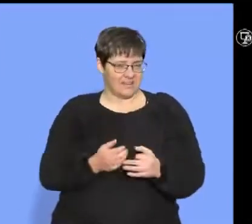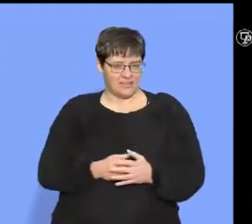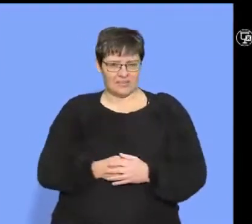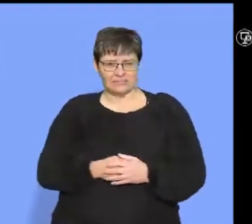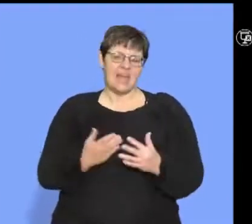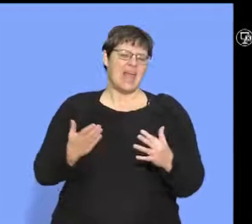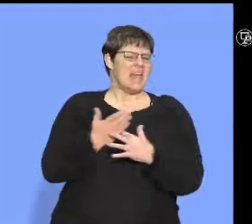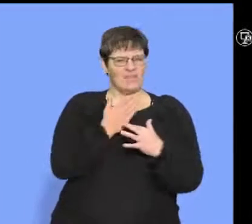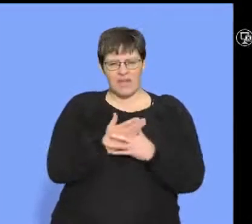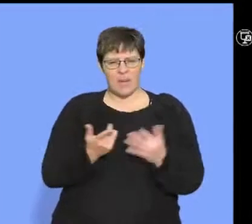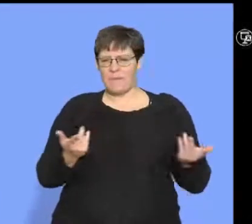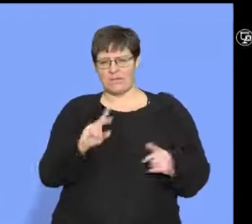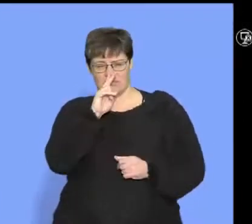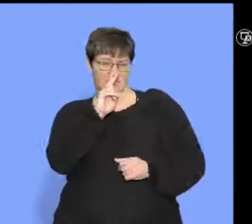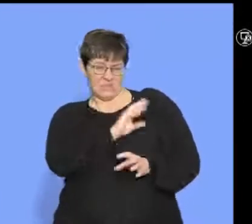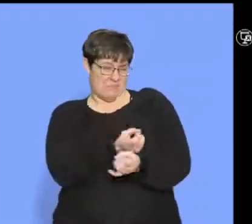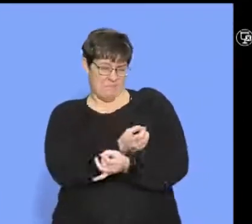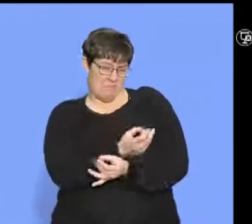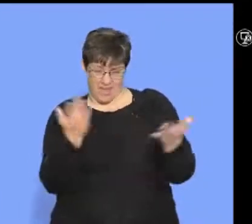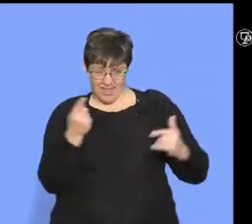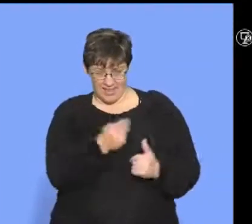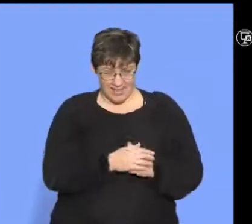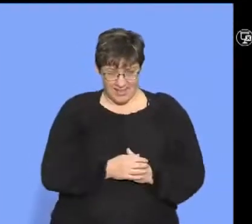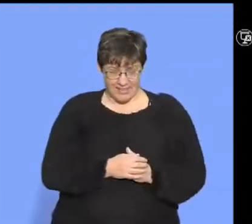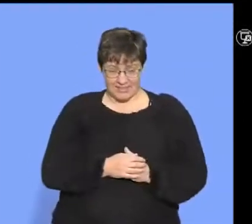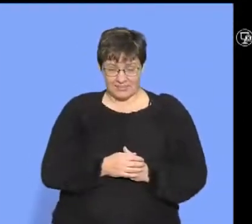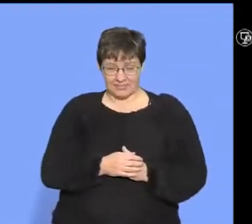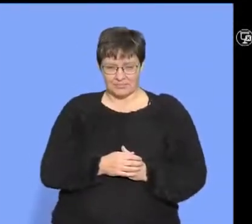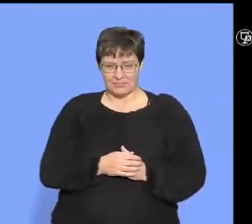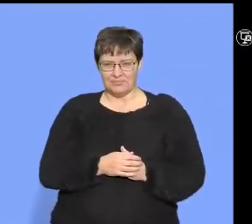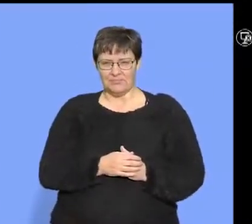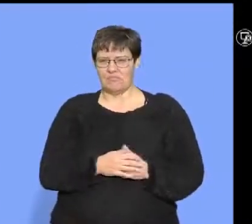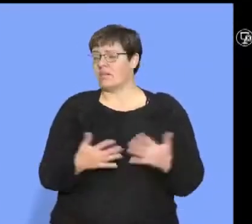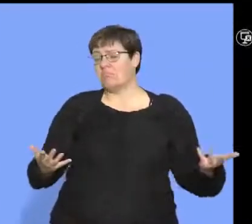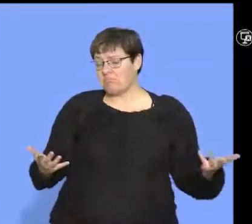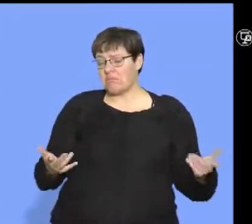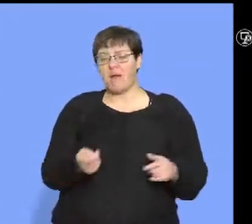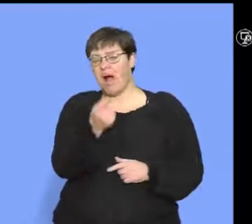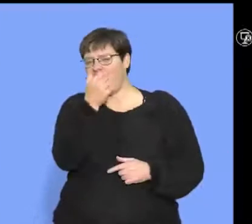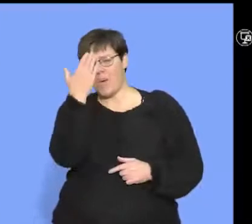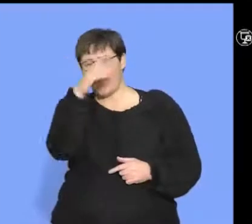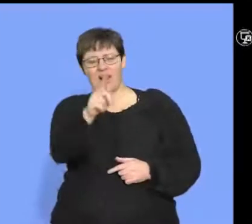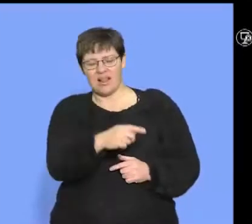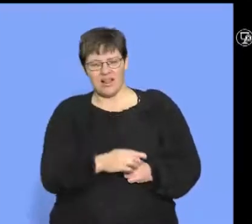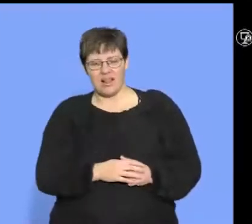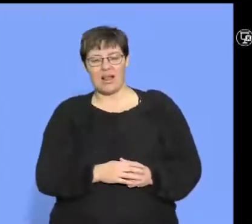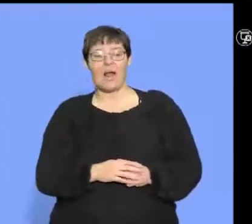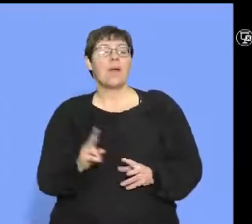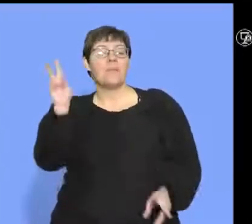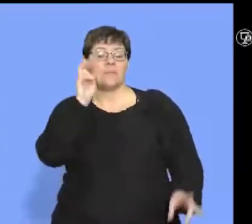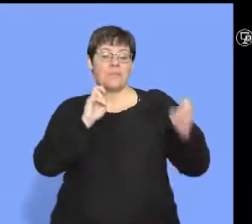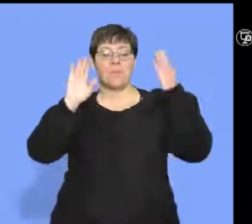is also not one that we see very commonly in our everyday lives, unless you know a little bit about the acoustics